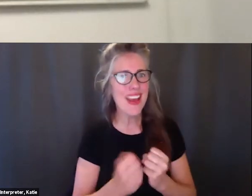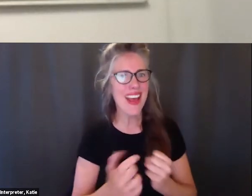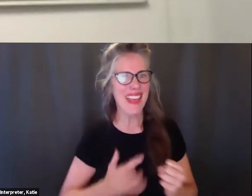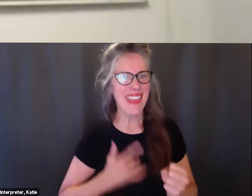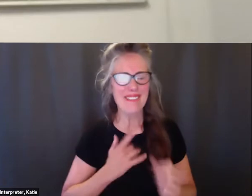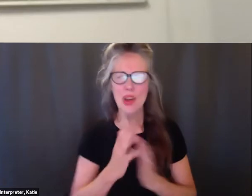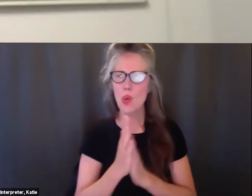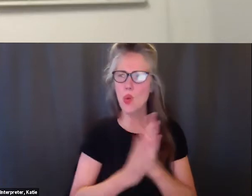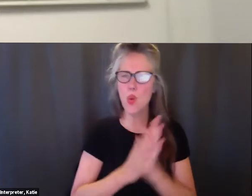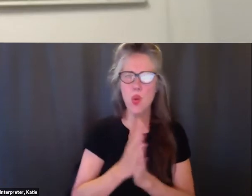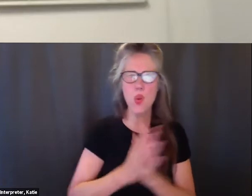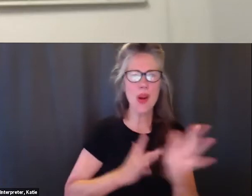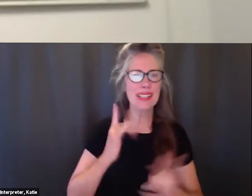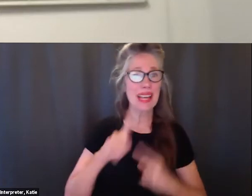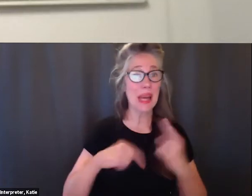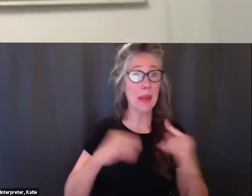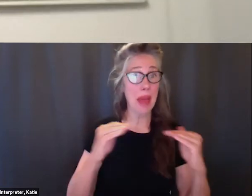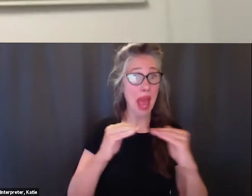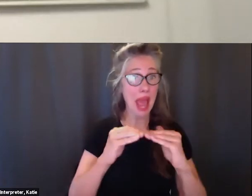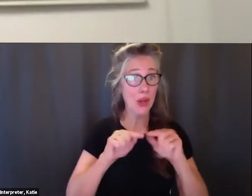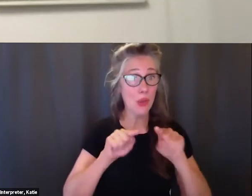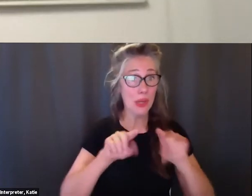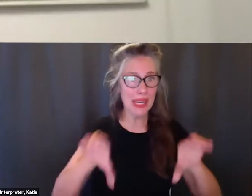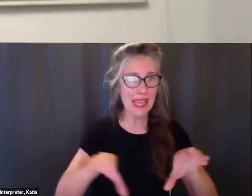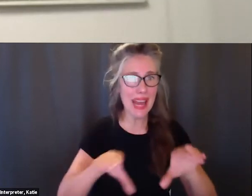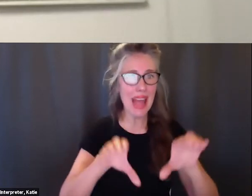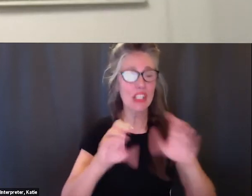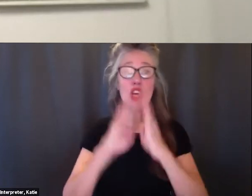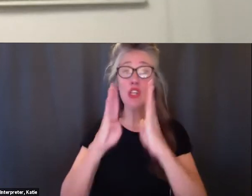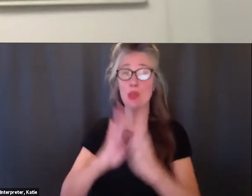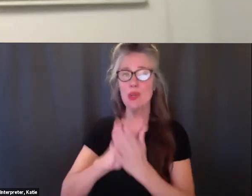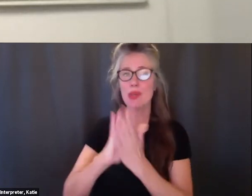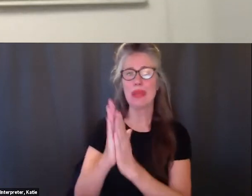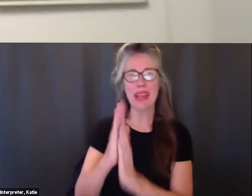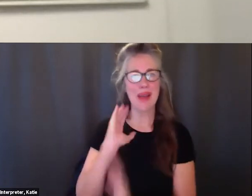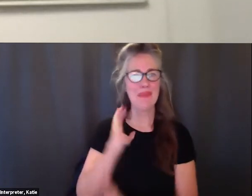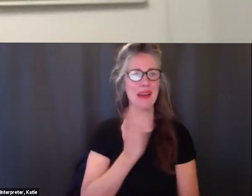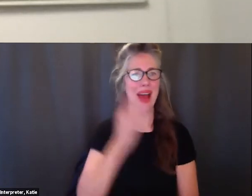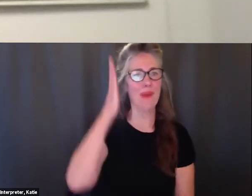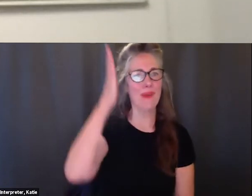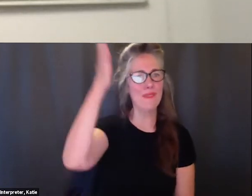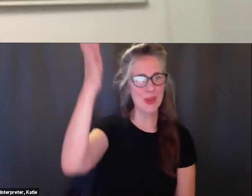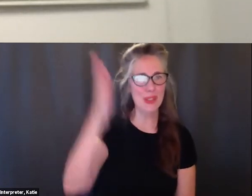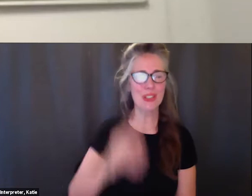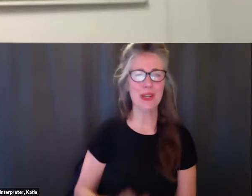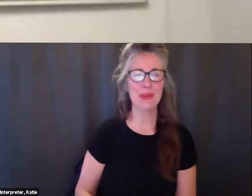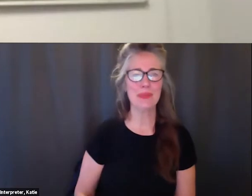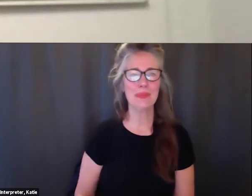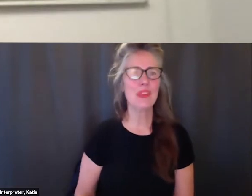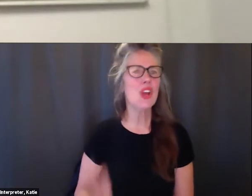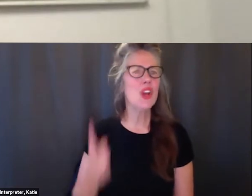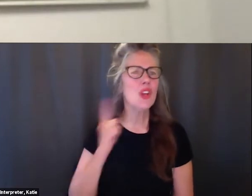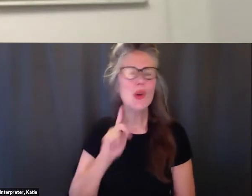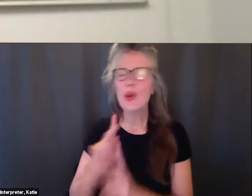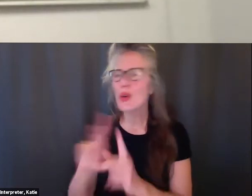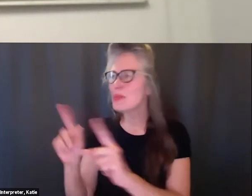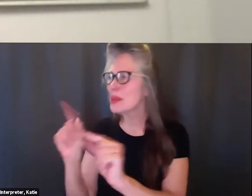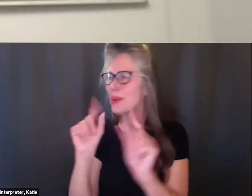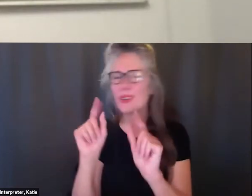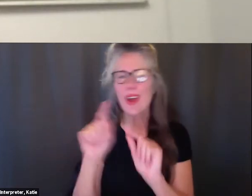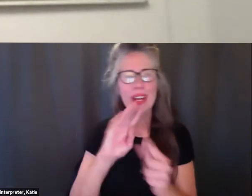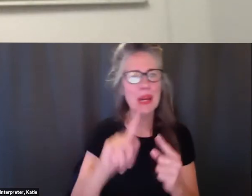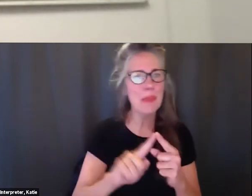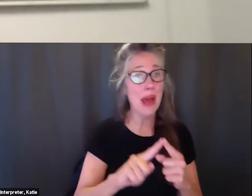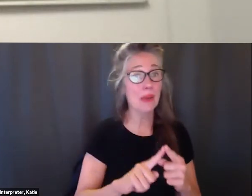action, and our students are future. The conversations you could hear about, you know, winning the heart to win